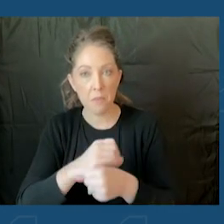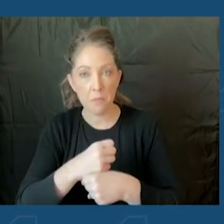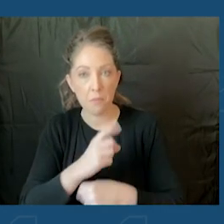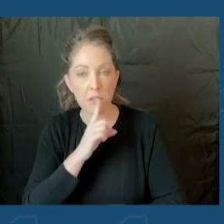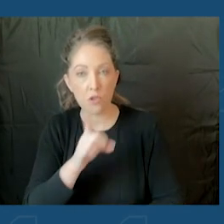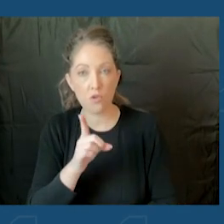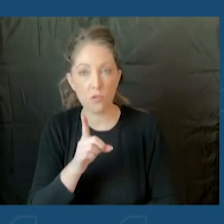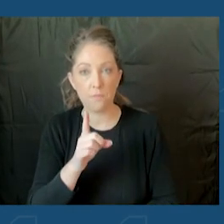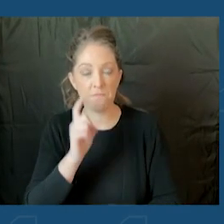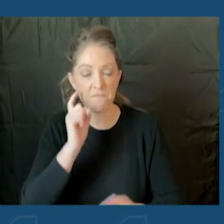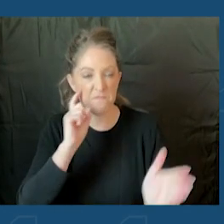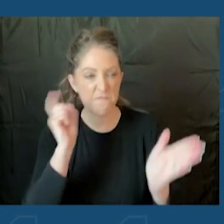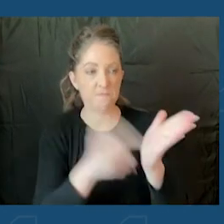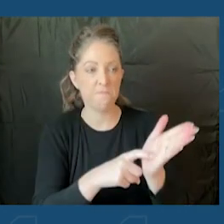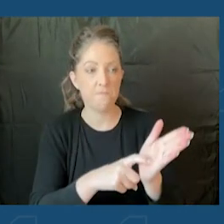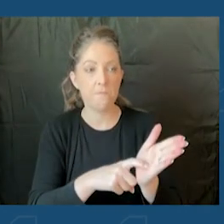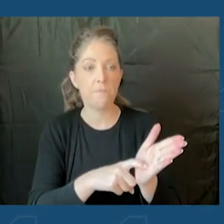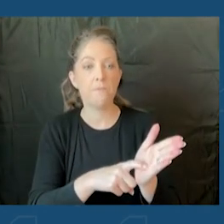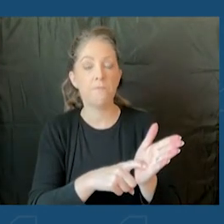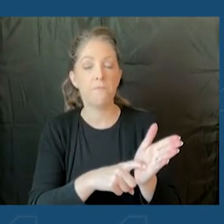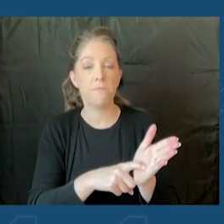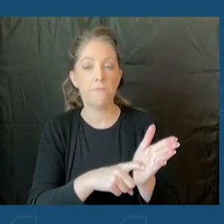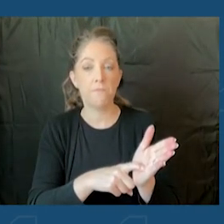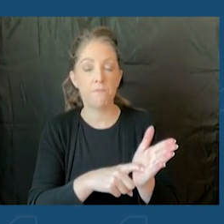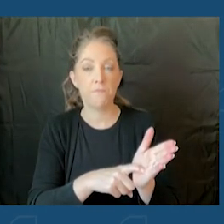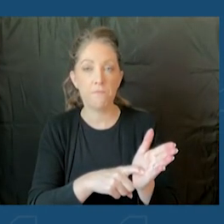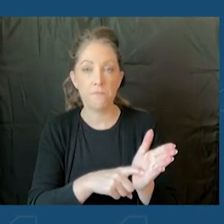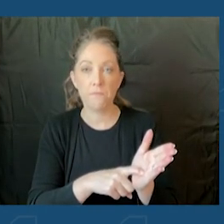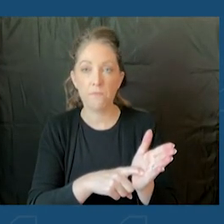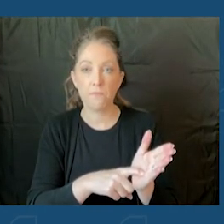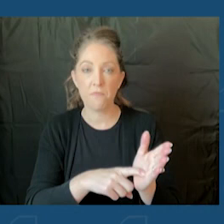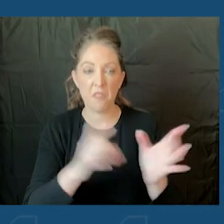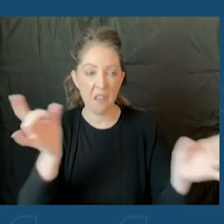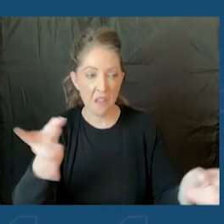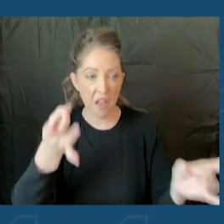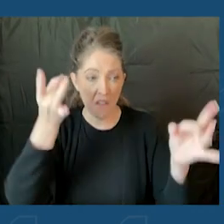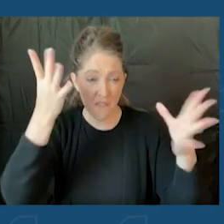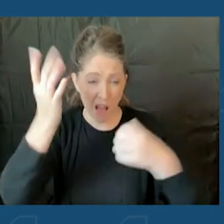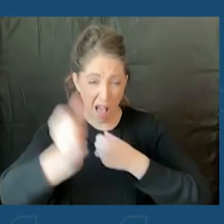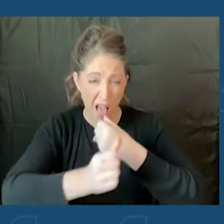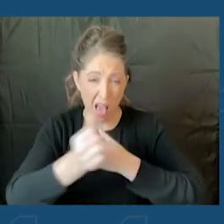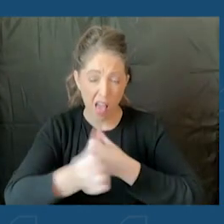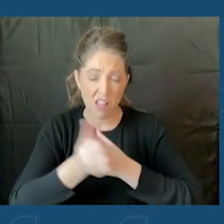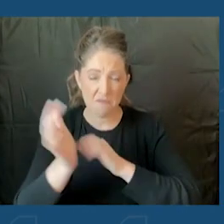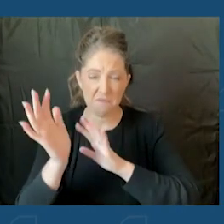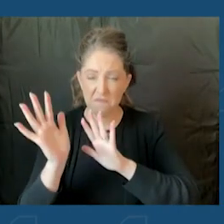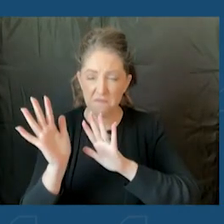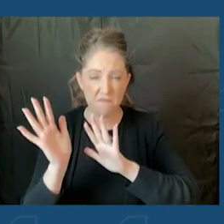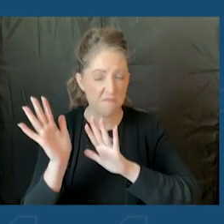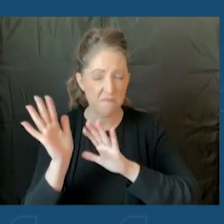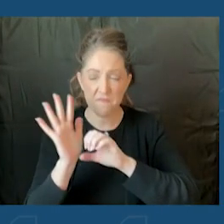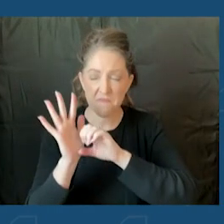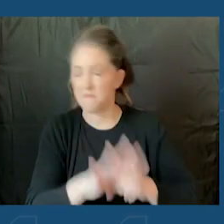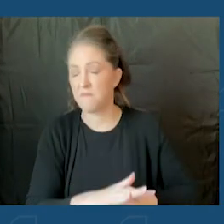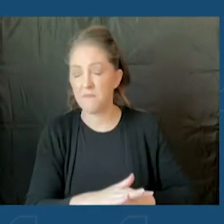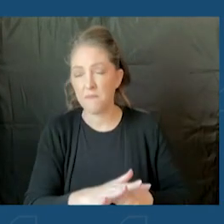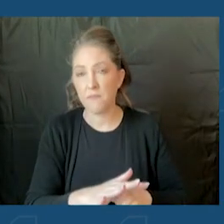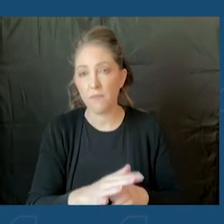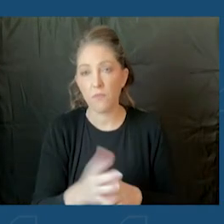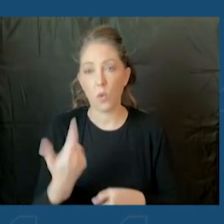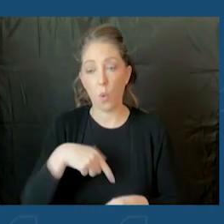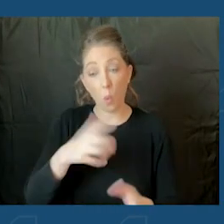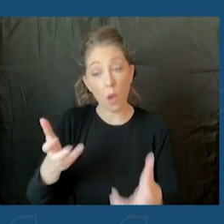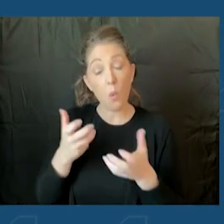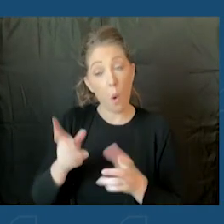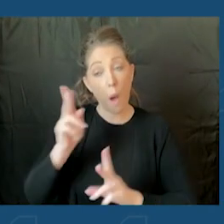out, we condemn what happened, we condemn all violence, and we want people to feel that freedom to speak and to